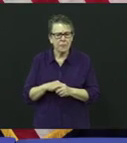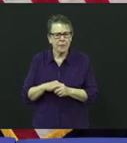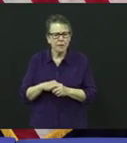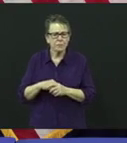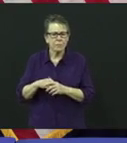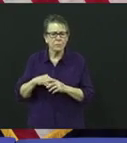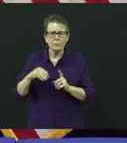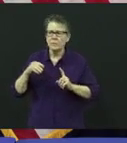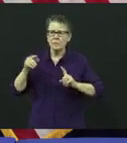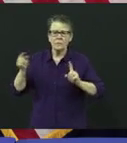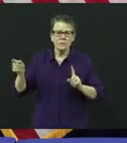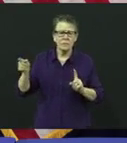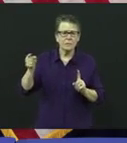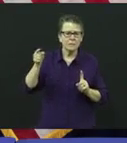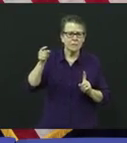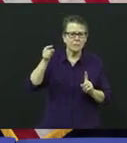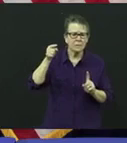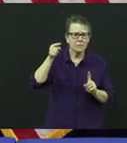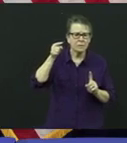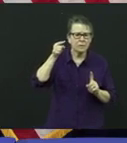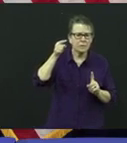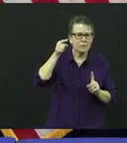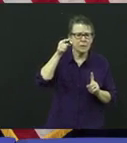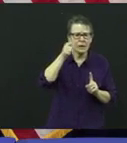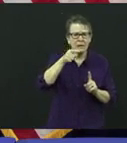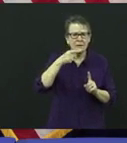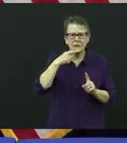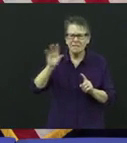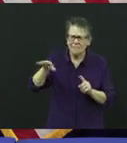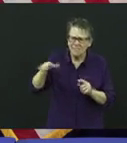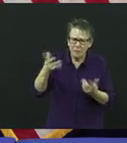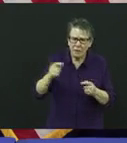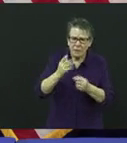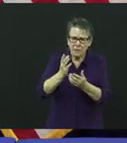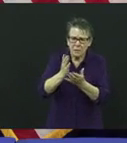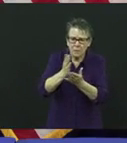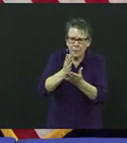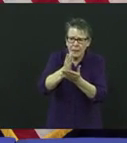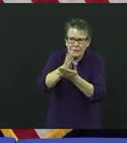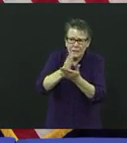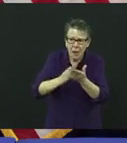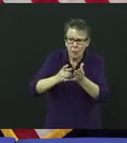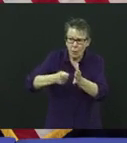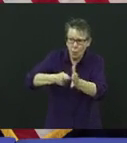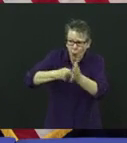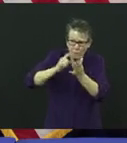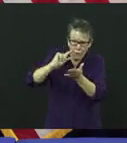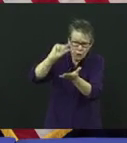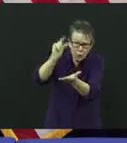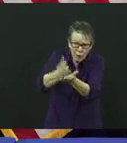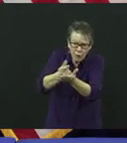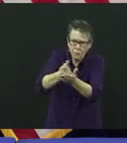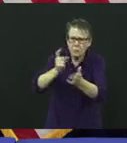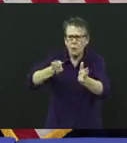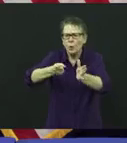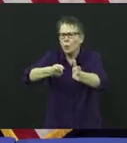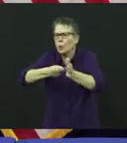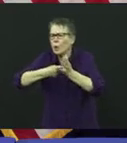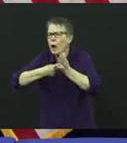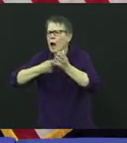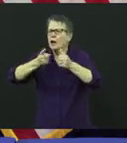taking alternative tests that may or may not be happening at this point. Correct. We're not going to prevent, my point is that we're not going to prevent kids